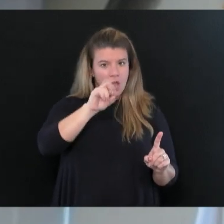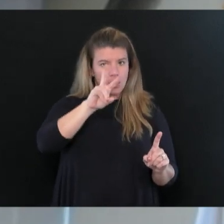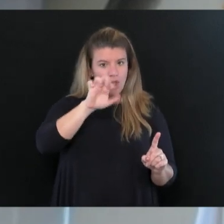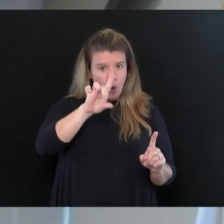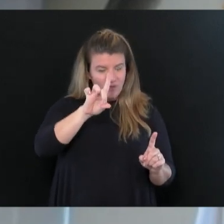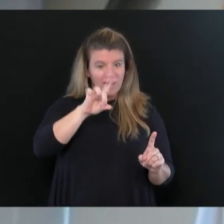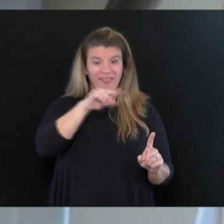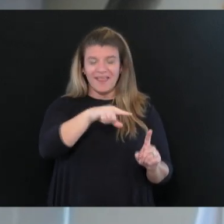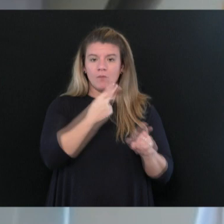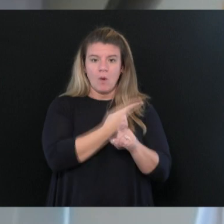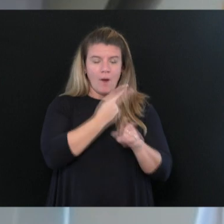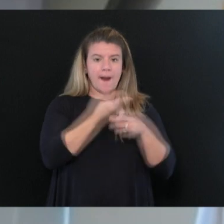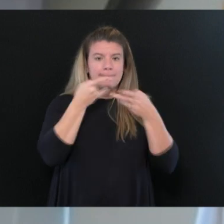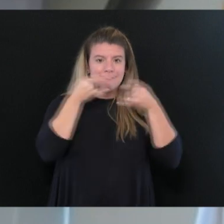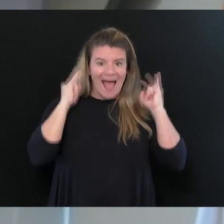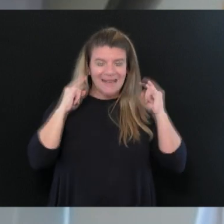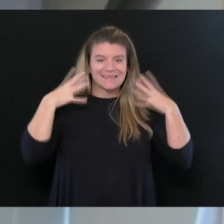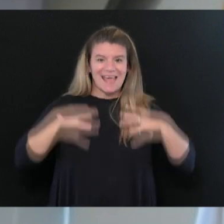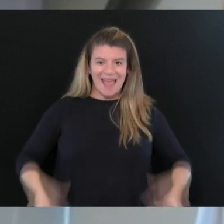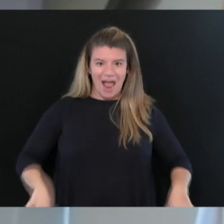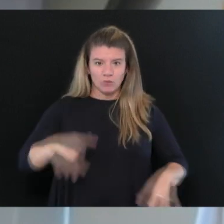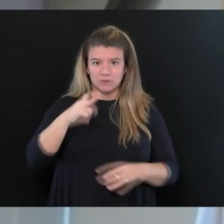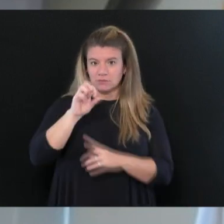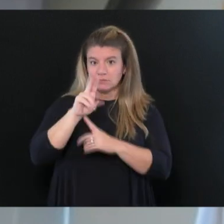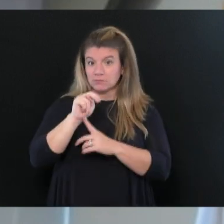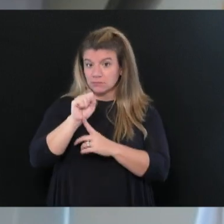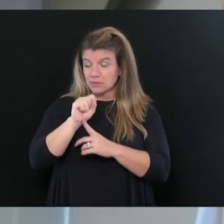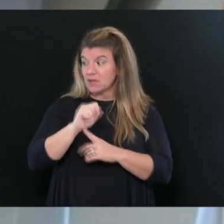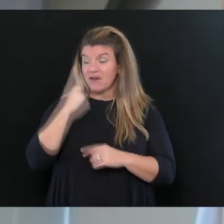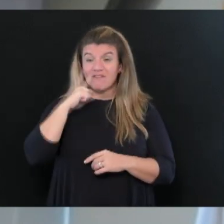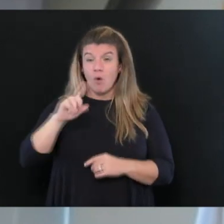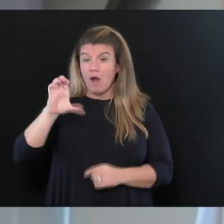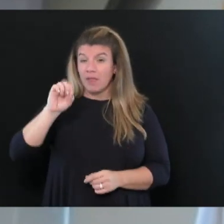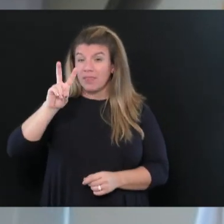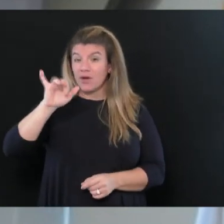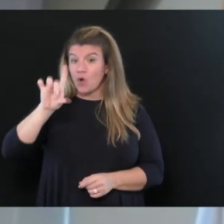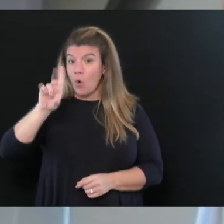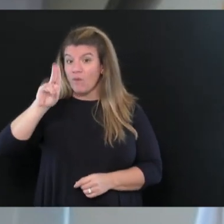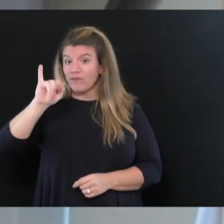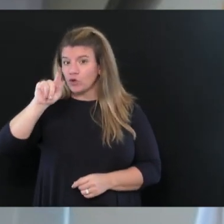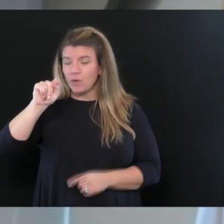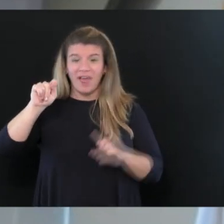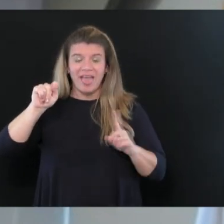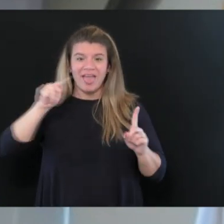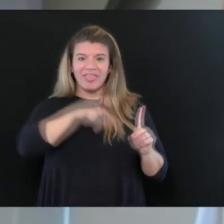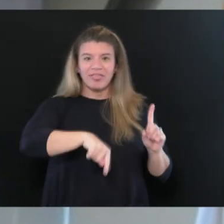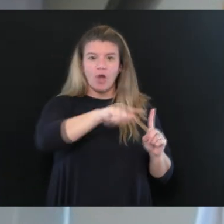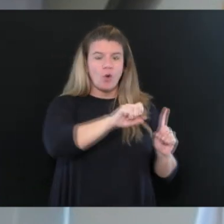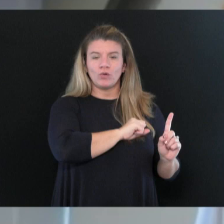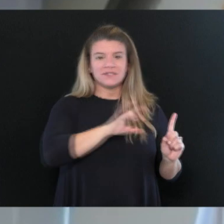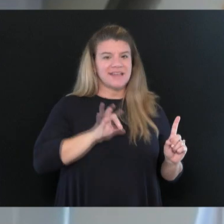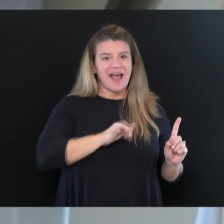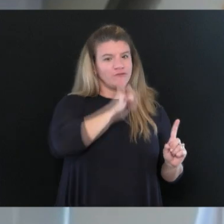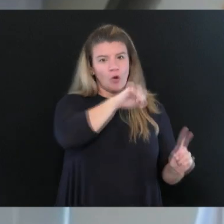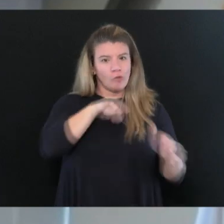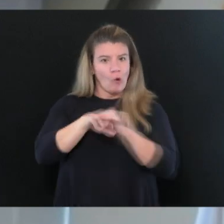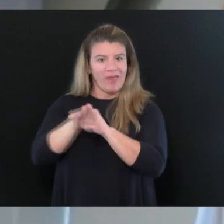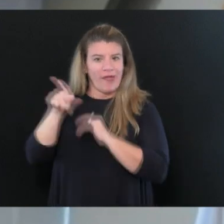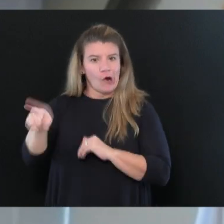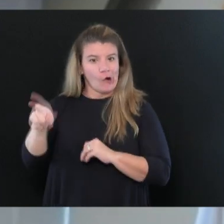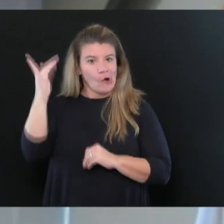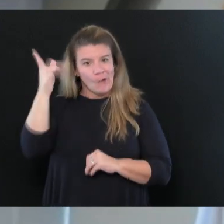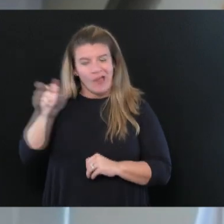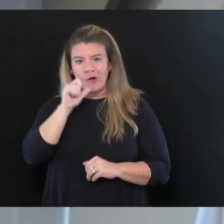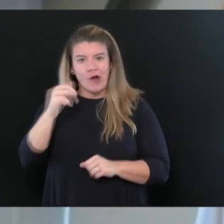surgical masks and the yellow gowns. As far as the COVID unit, they do not enter the COVID unit because they are not wearing full PPE.